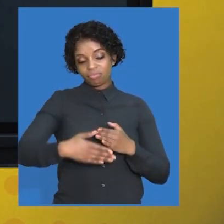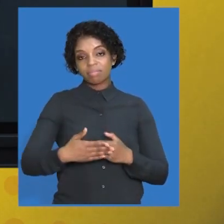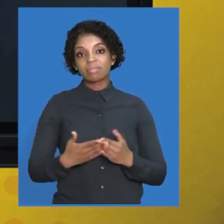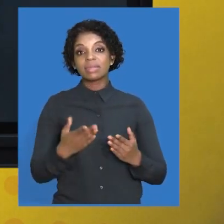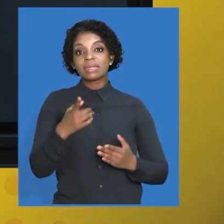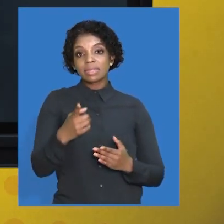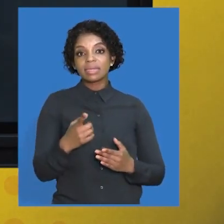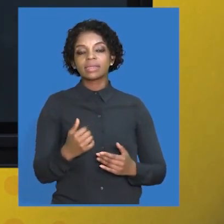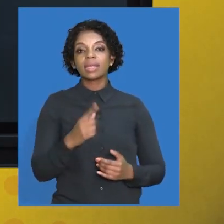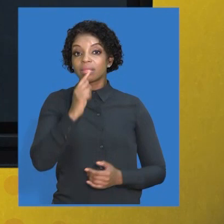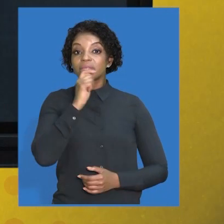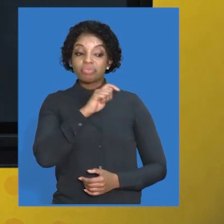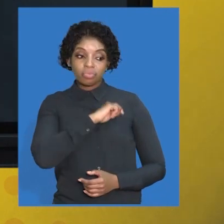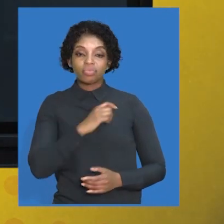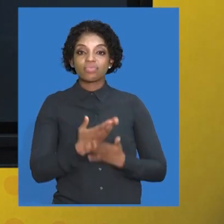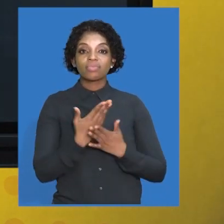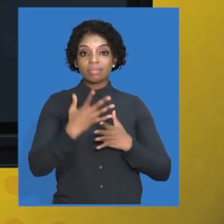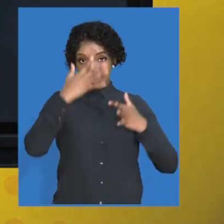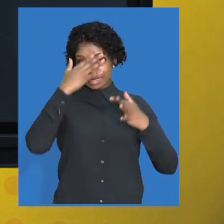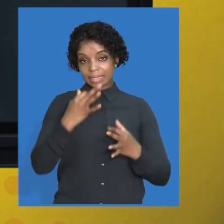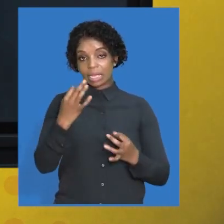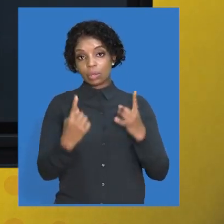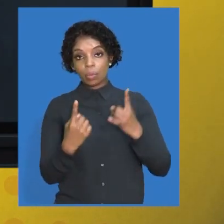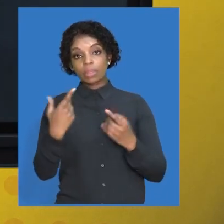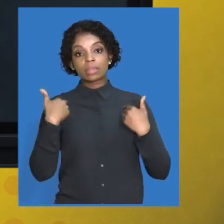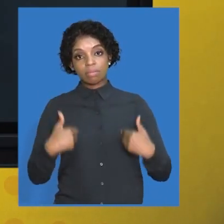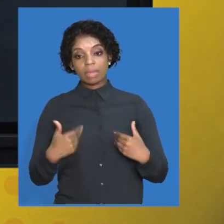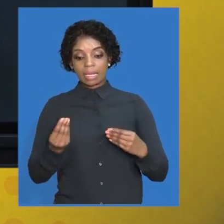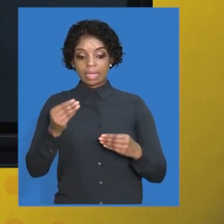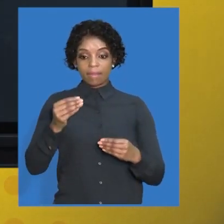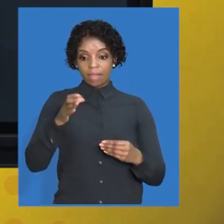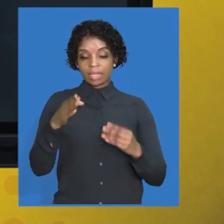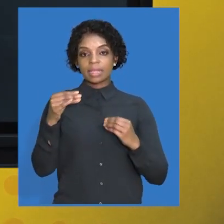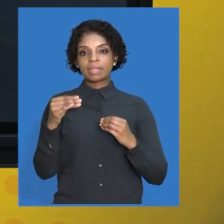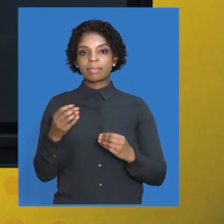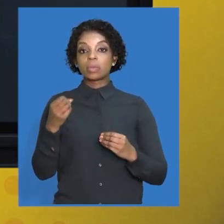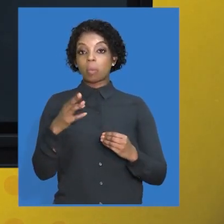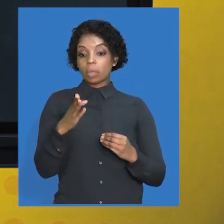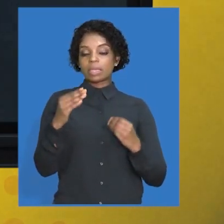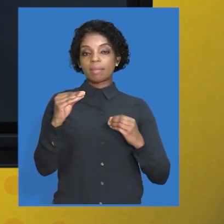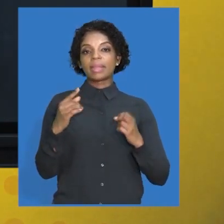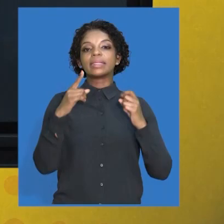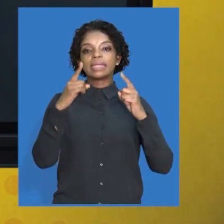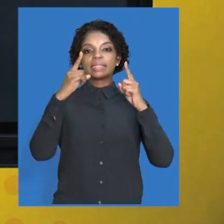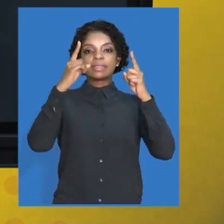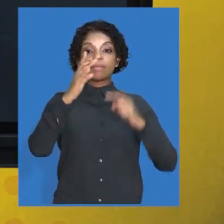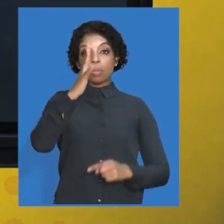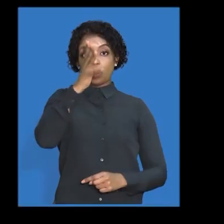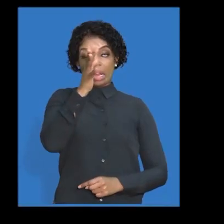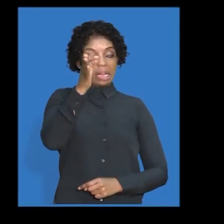make an informed decision on whether or not to invest in this business or how successful is this business going to be in the